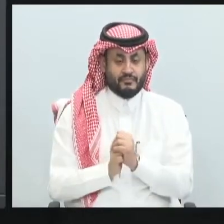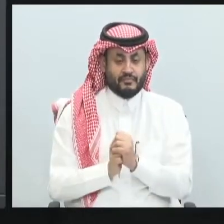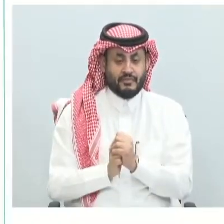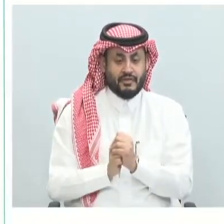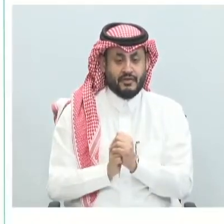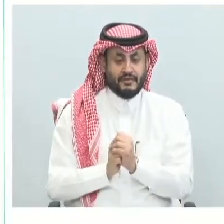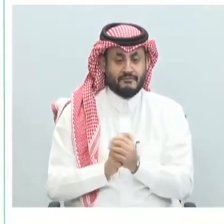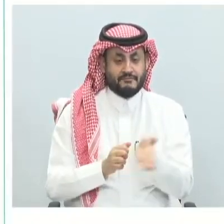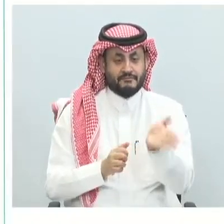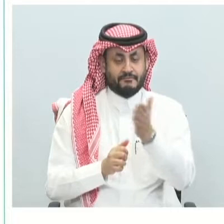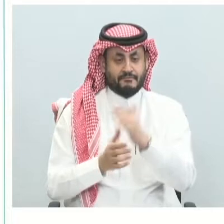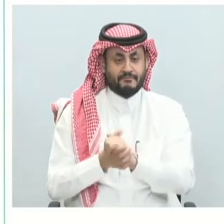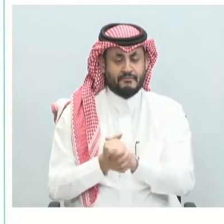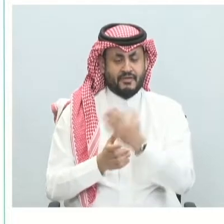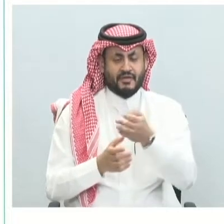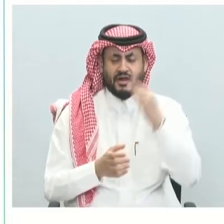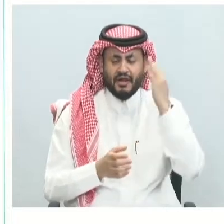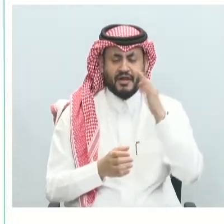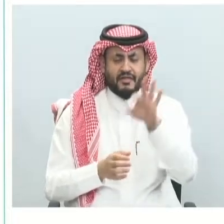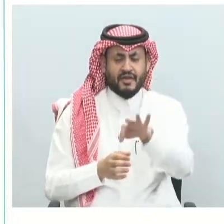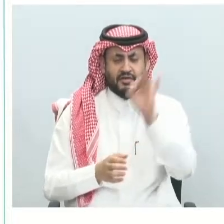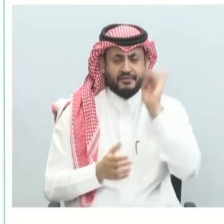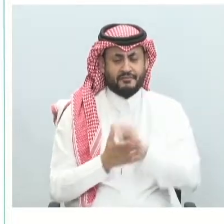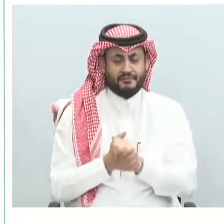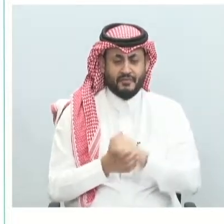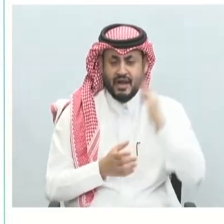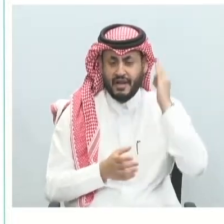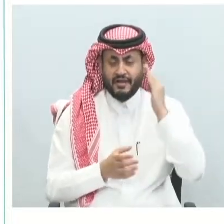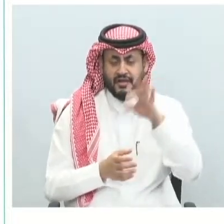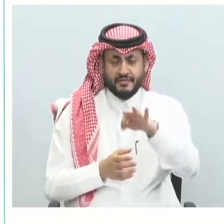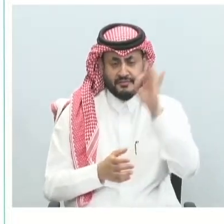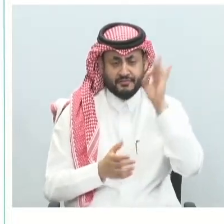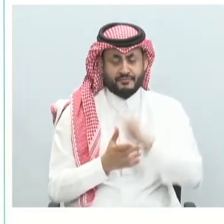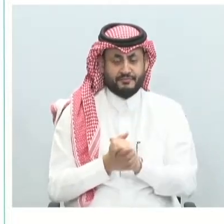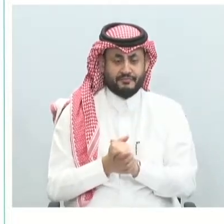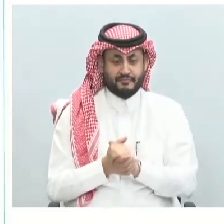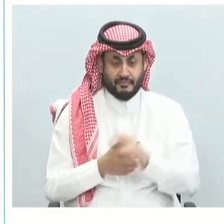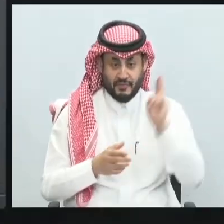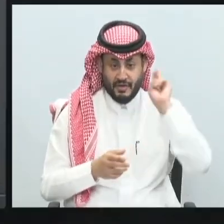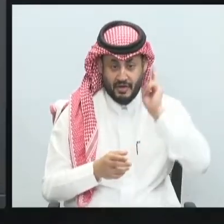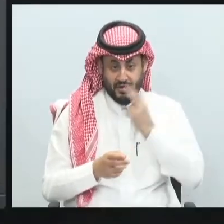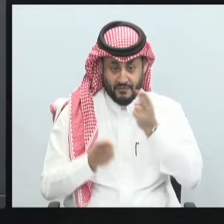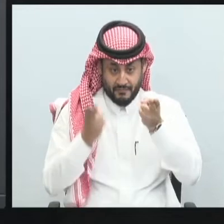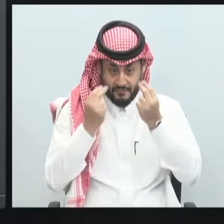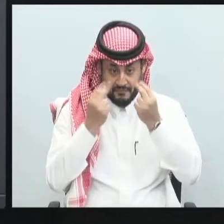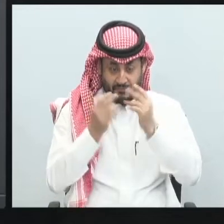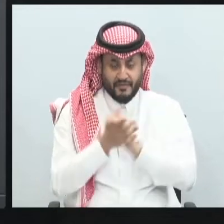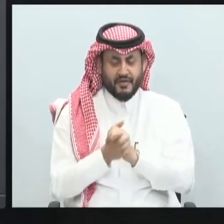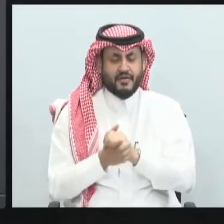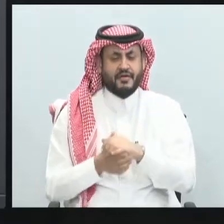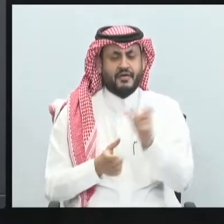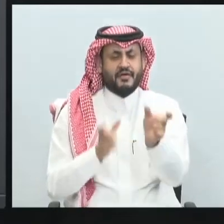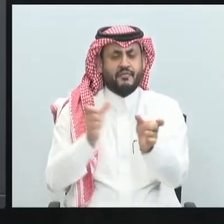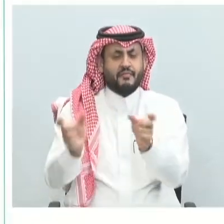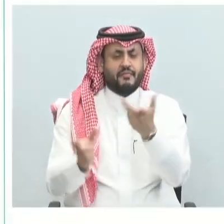Okay. After that, listen, then choose. Listen, then choose. Now listen to the word and tell me which one